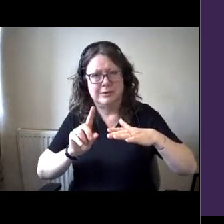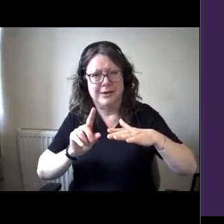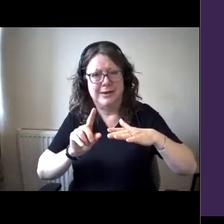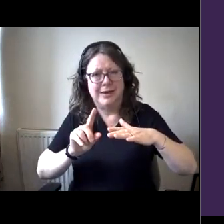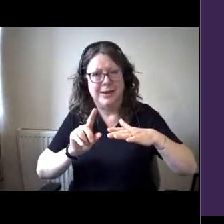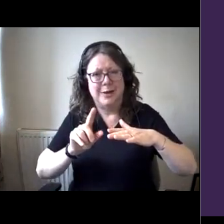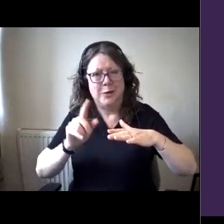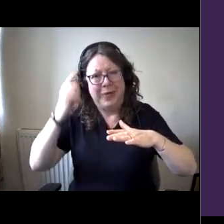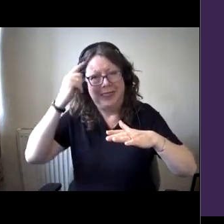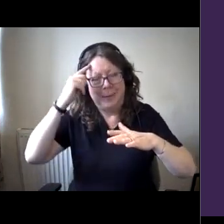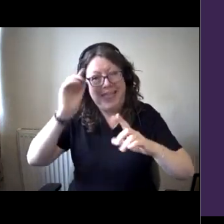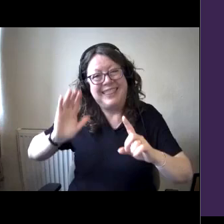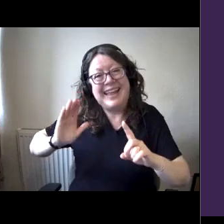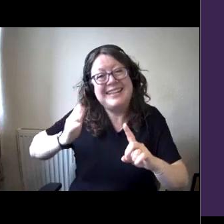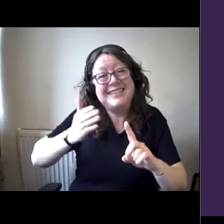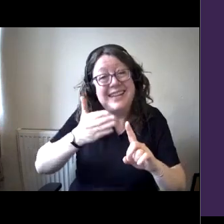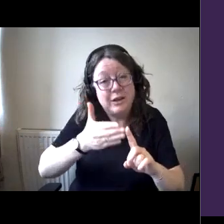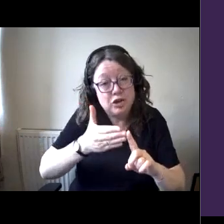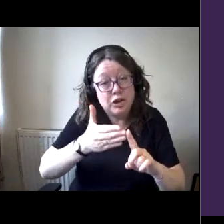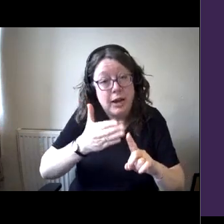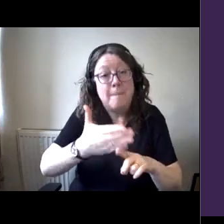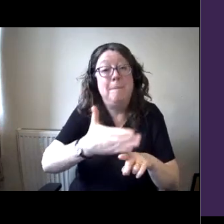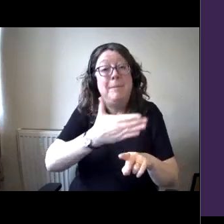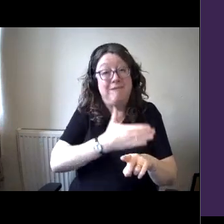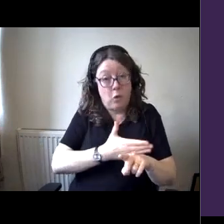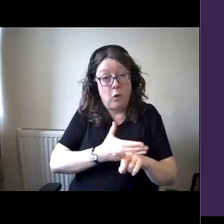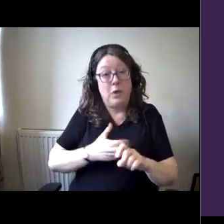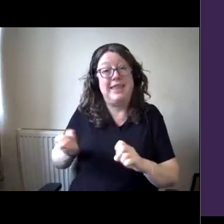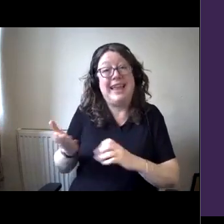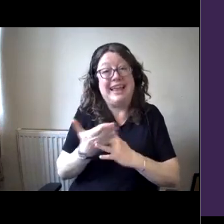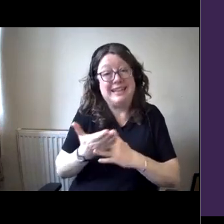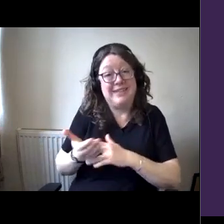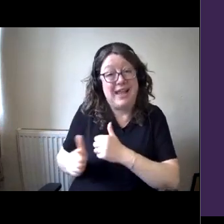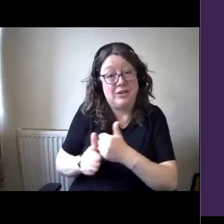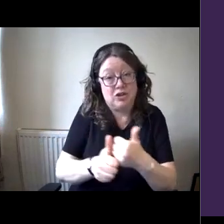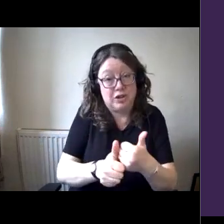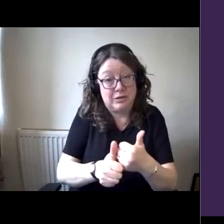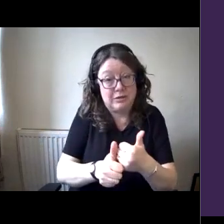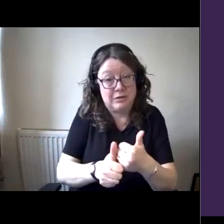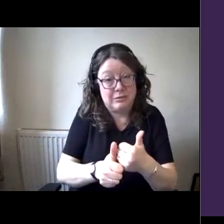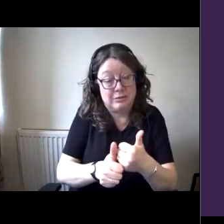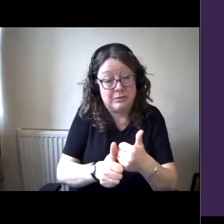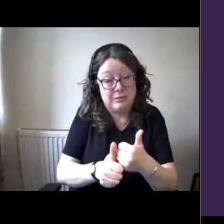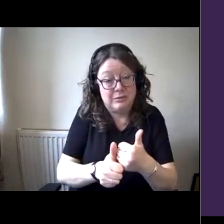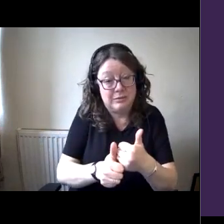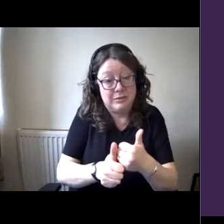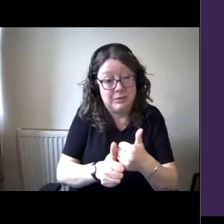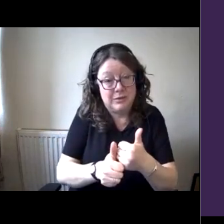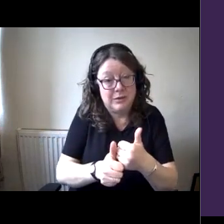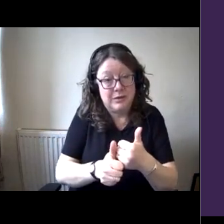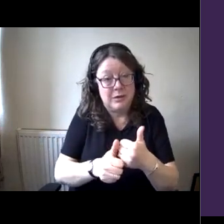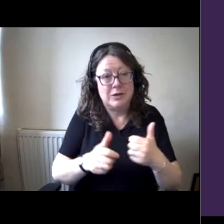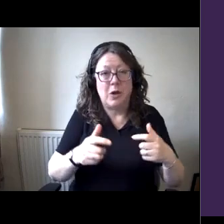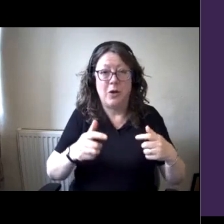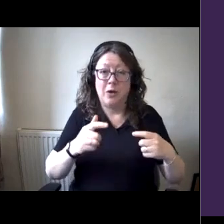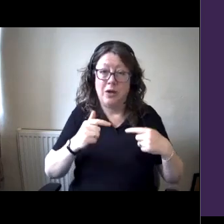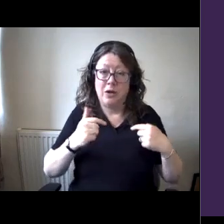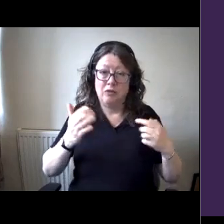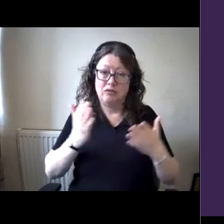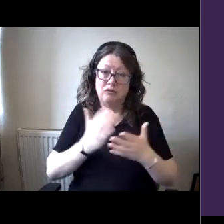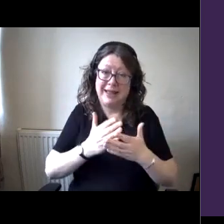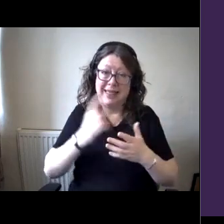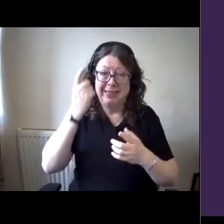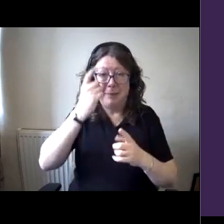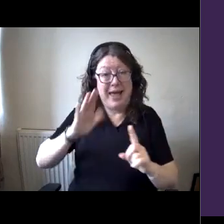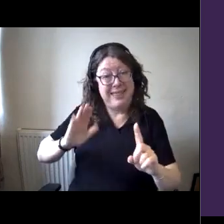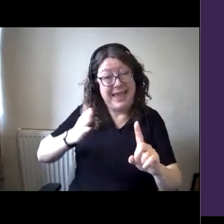intention before the intervention. What is my understanding here? What am I trying to do with